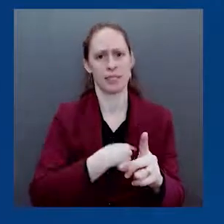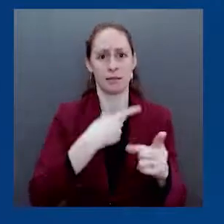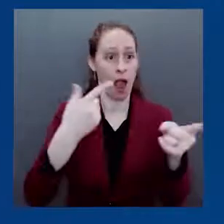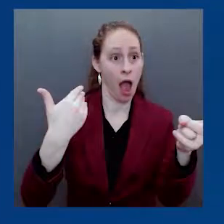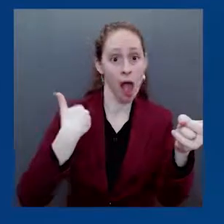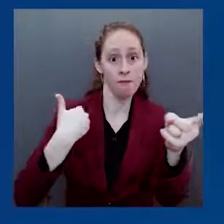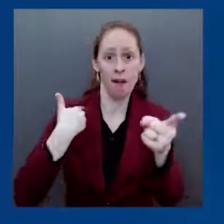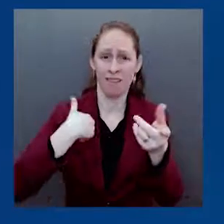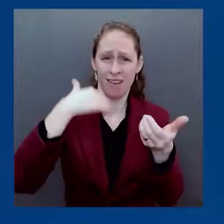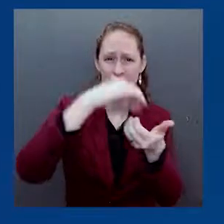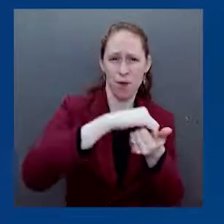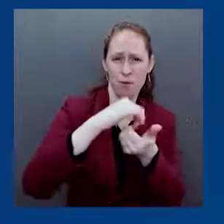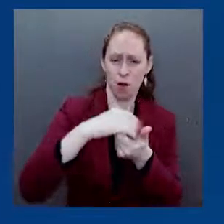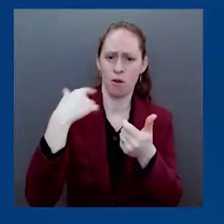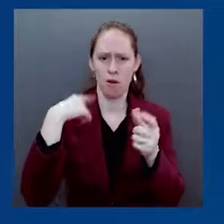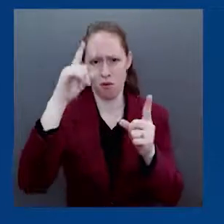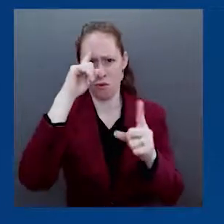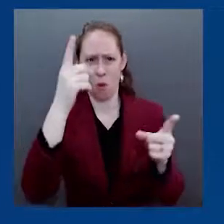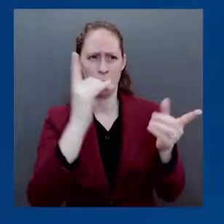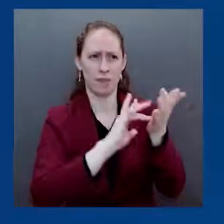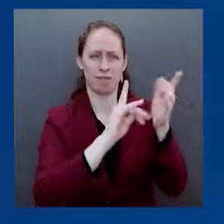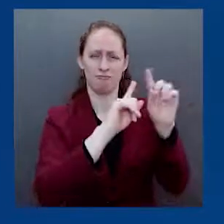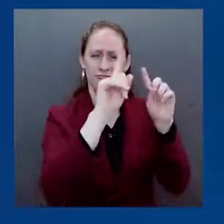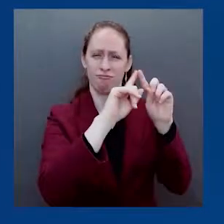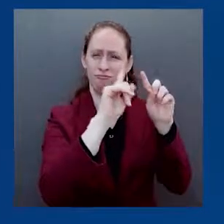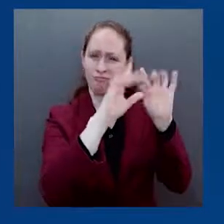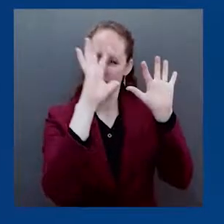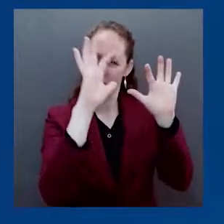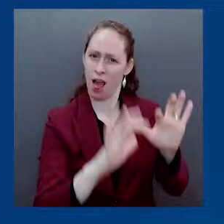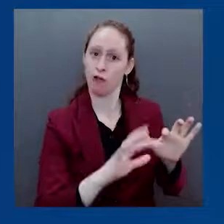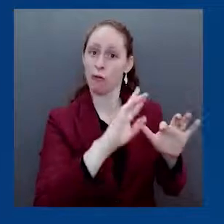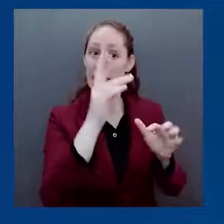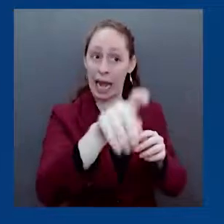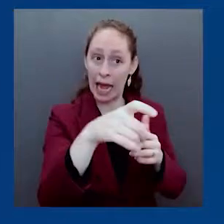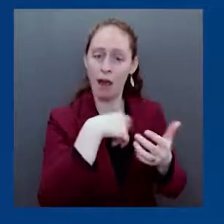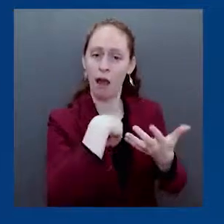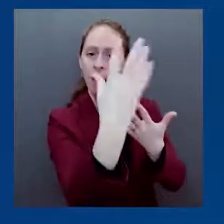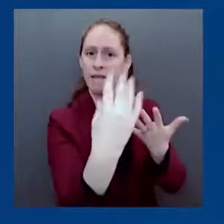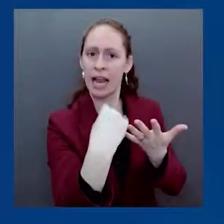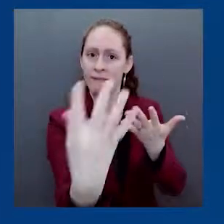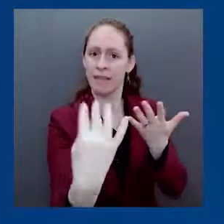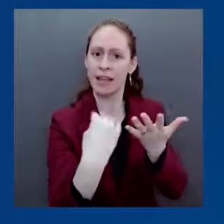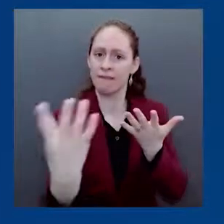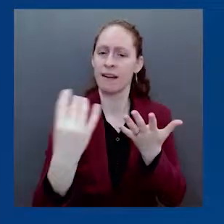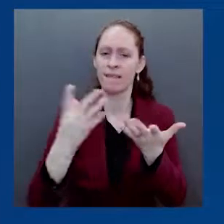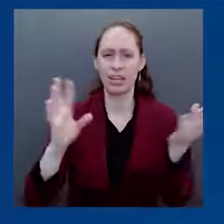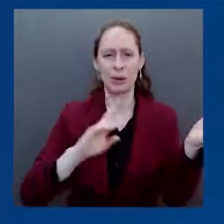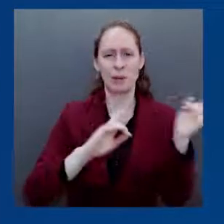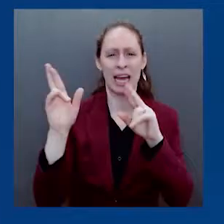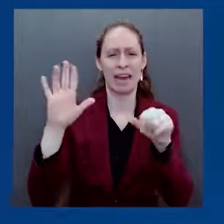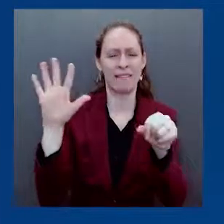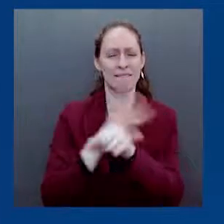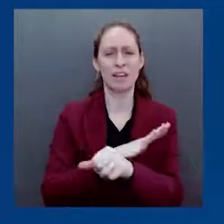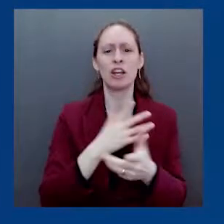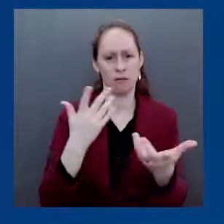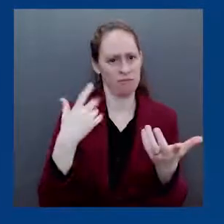cabinet has never been more stocked, with 4 million effective treatments available in January alone.